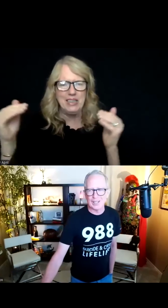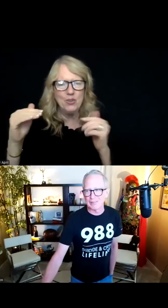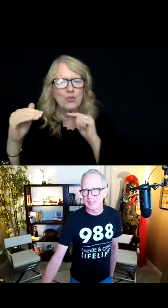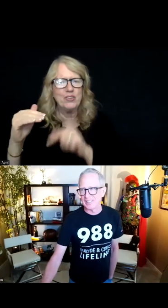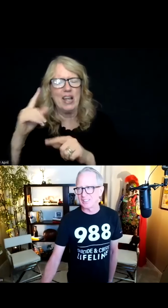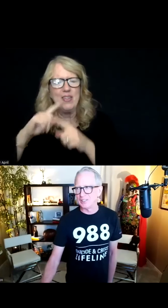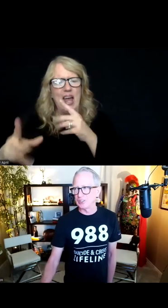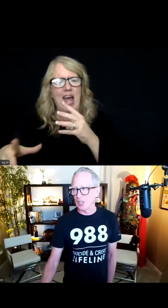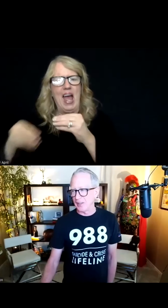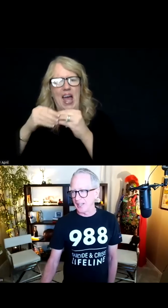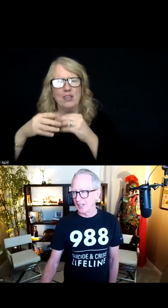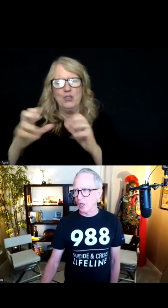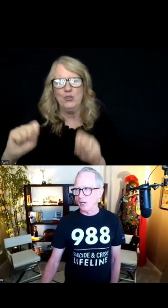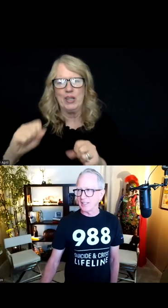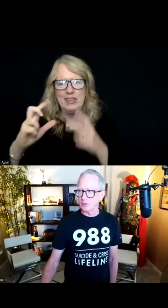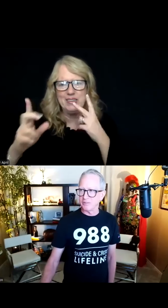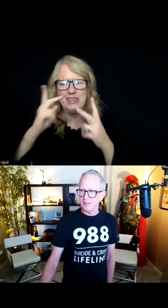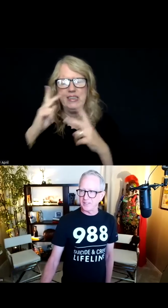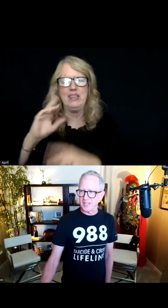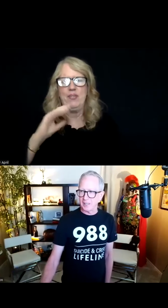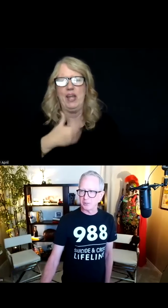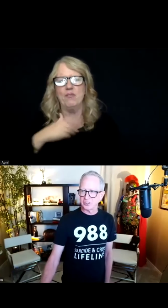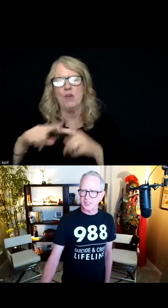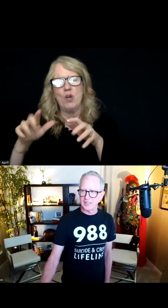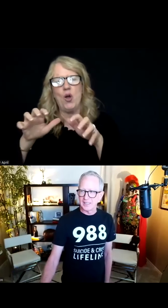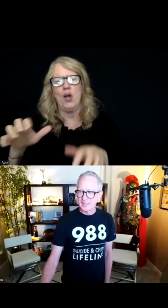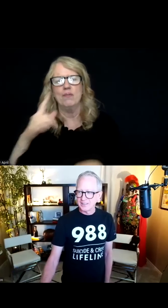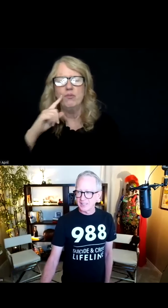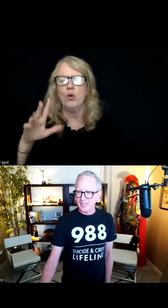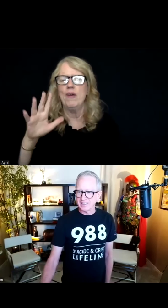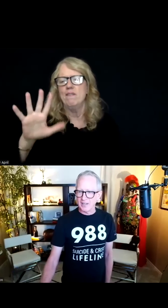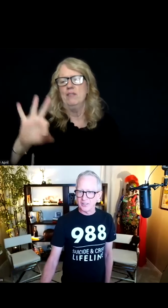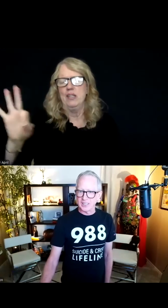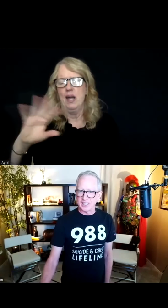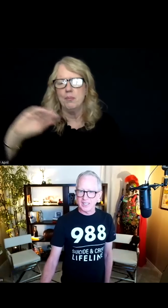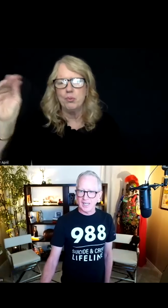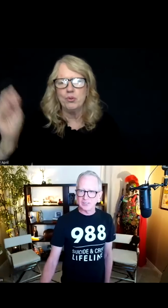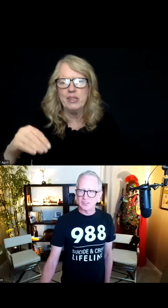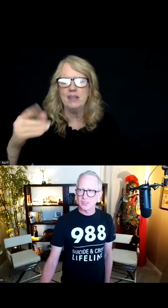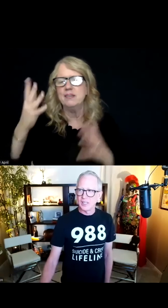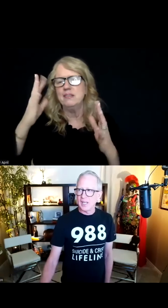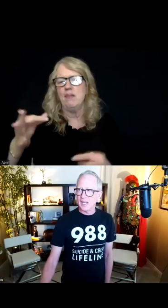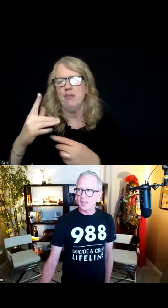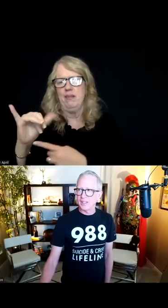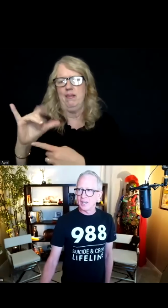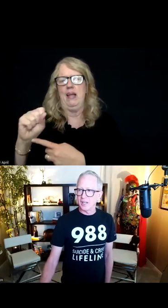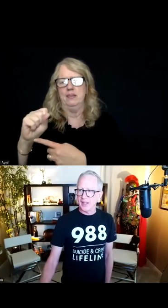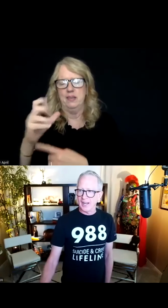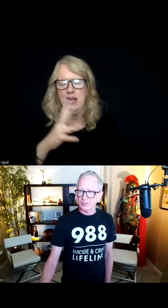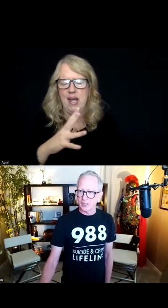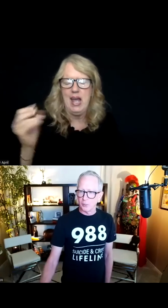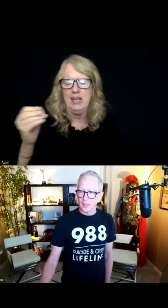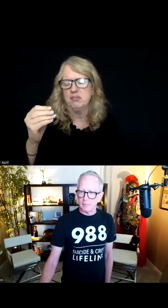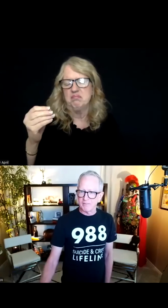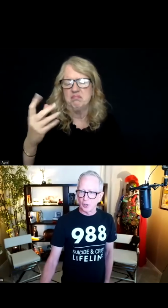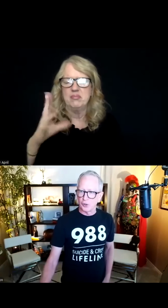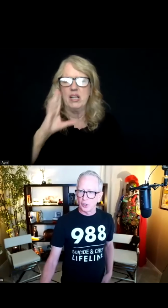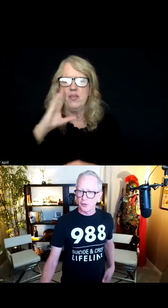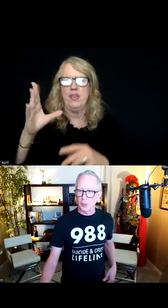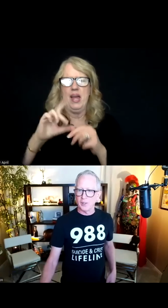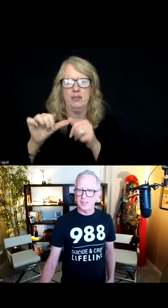sauce in all of this. And you saw that in our audience with 59% saying definitely yes. And that actually went